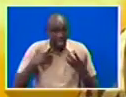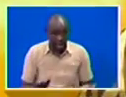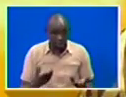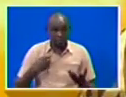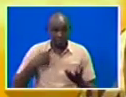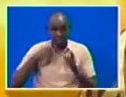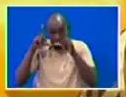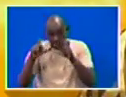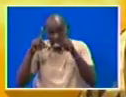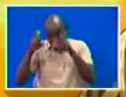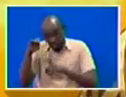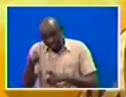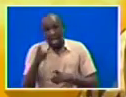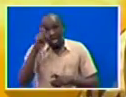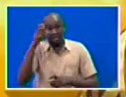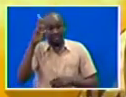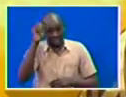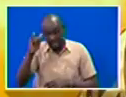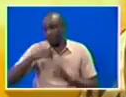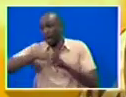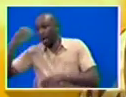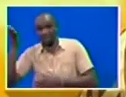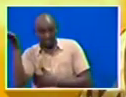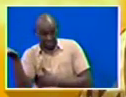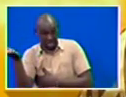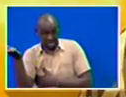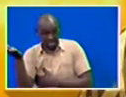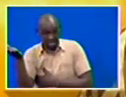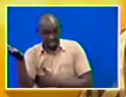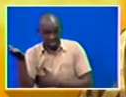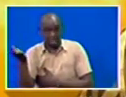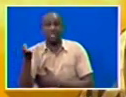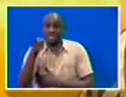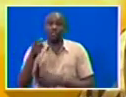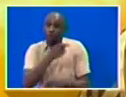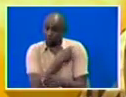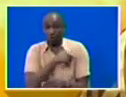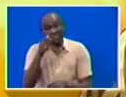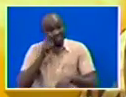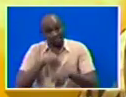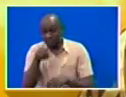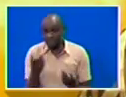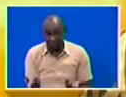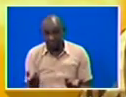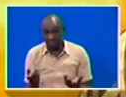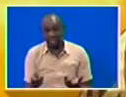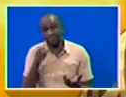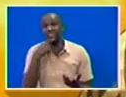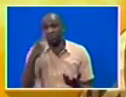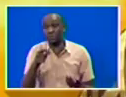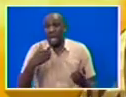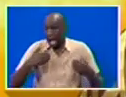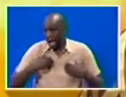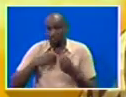picha za kupigwa x-ray za nje. Manake hospitali sometimes wanasema